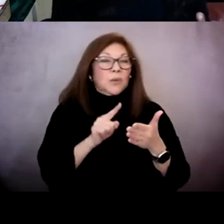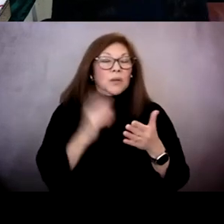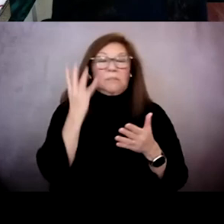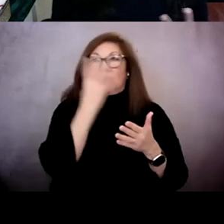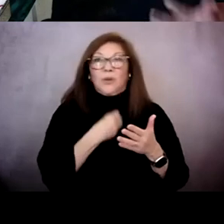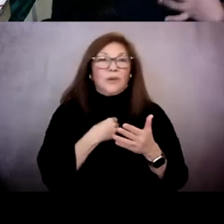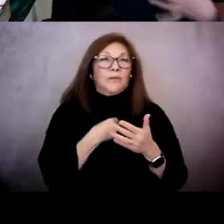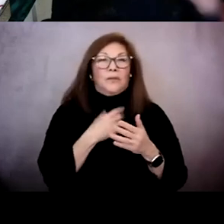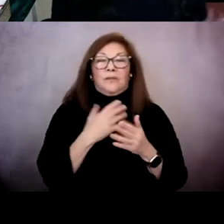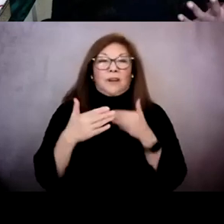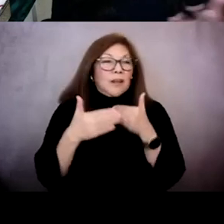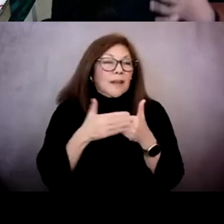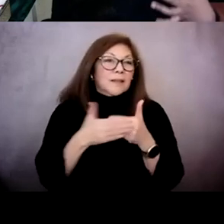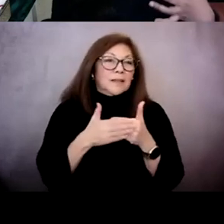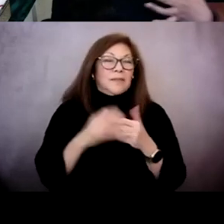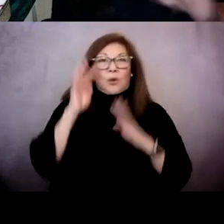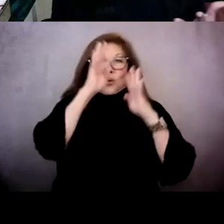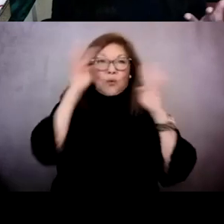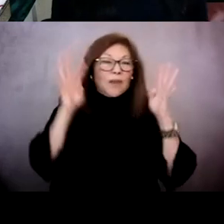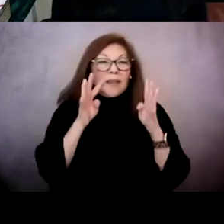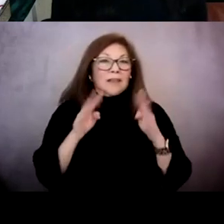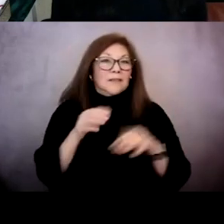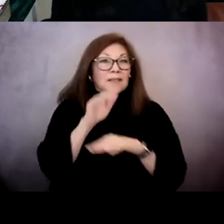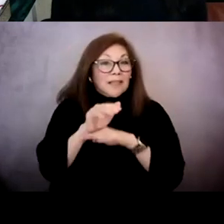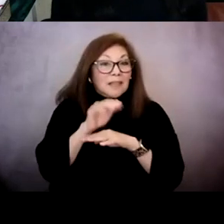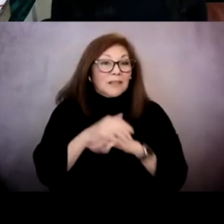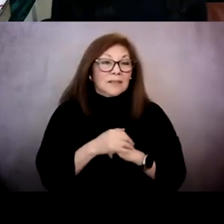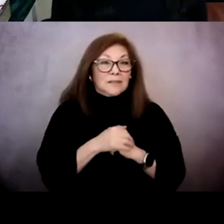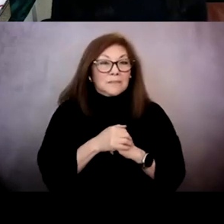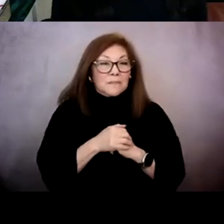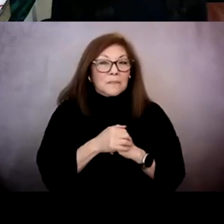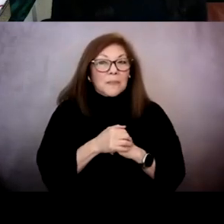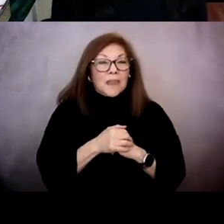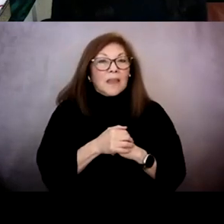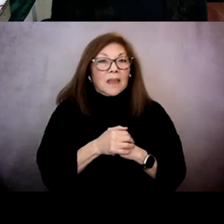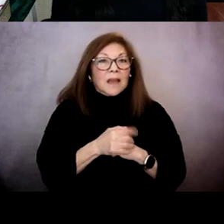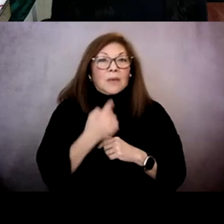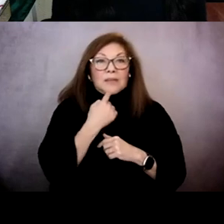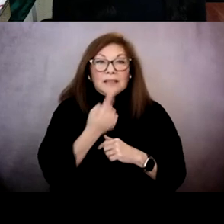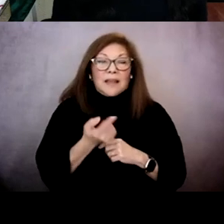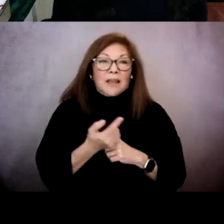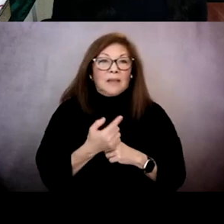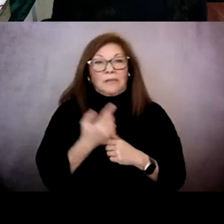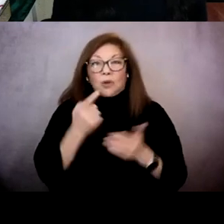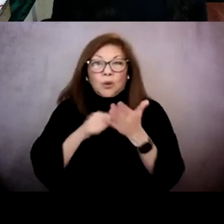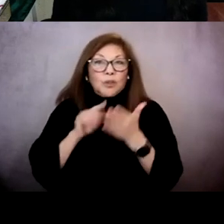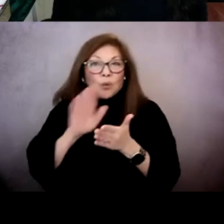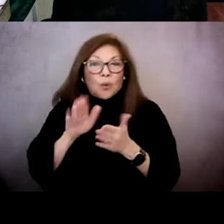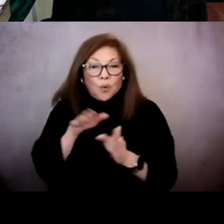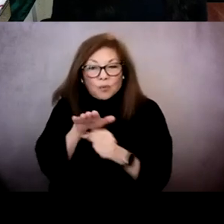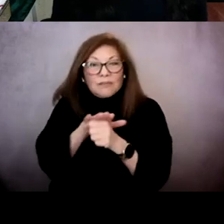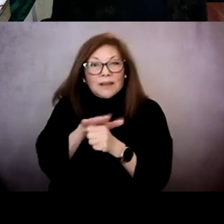beautifully intimate, creative evenings. So I would say, you know, look into your own neighborhood. I'm